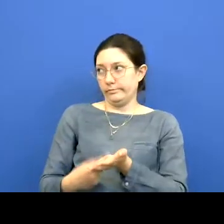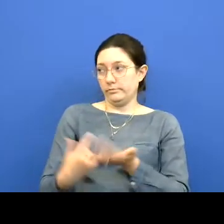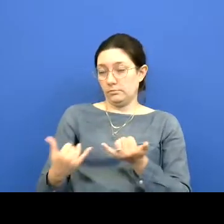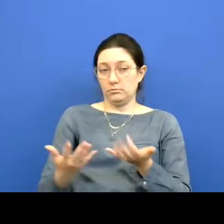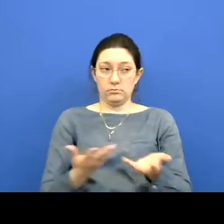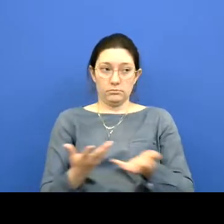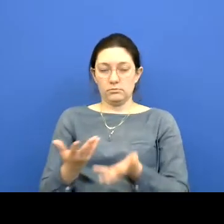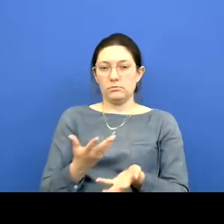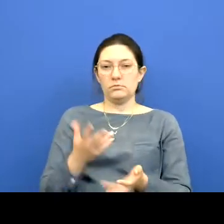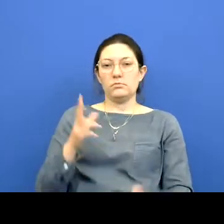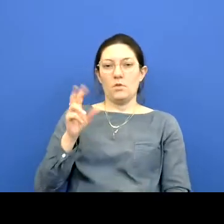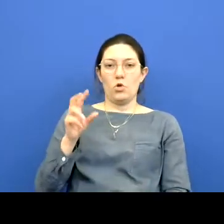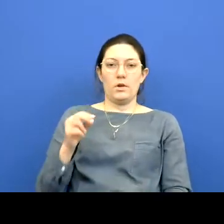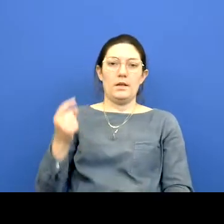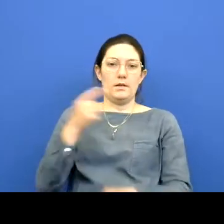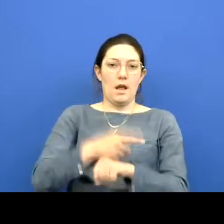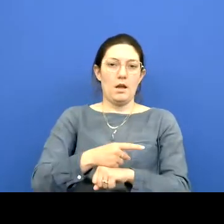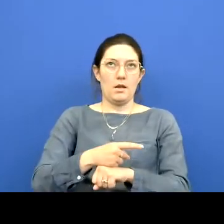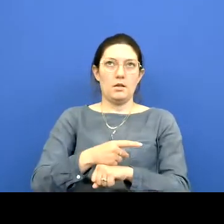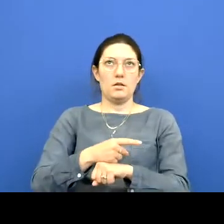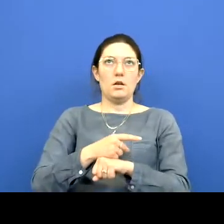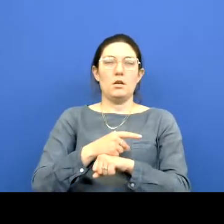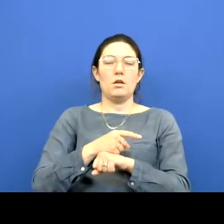it's a 30-day